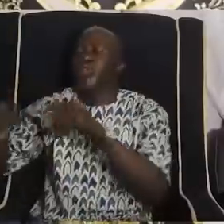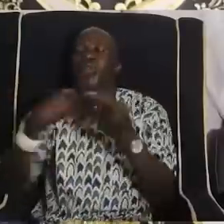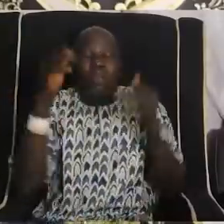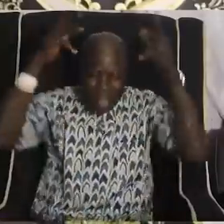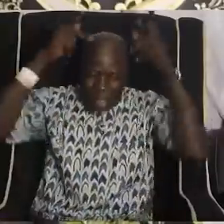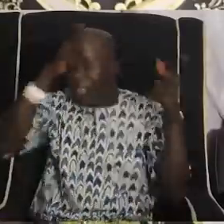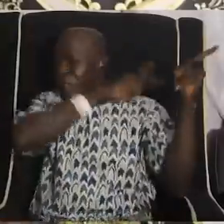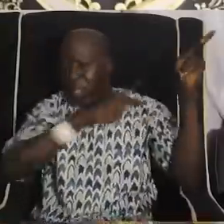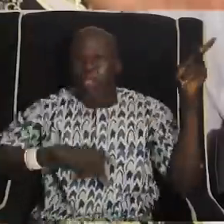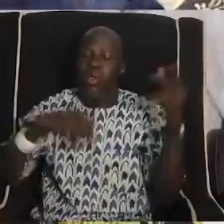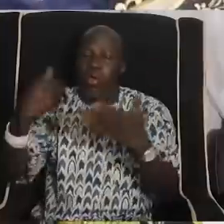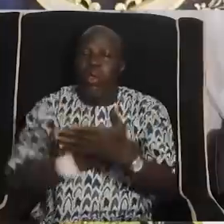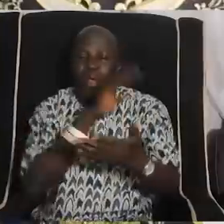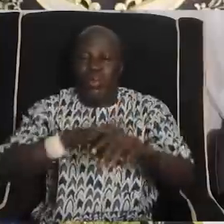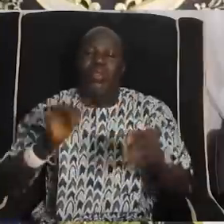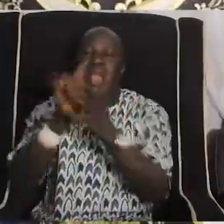white, white, white,